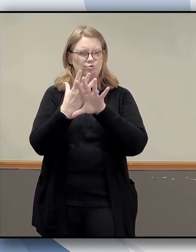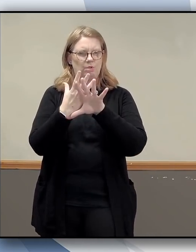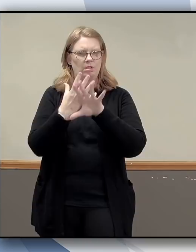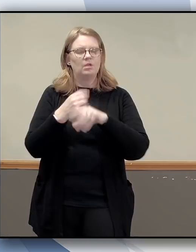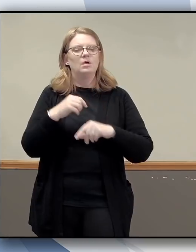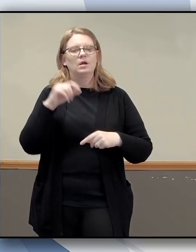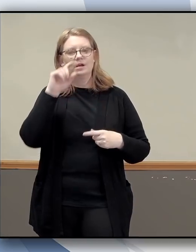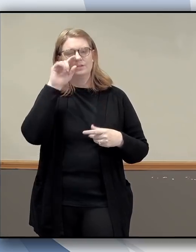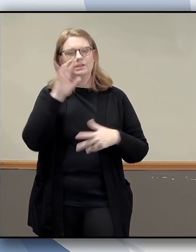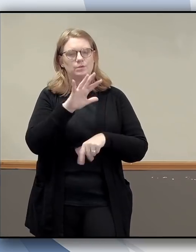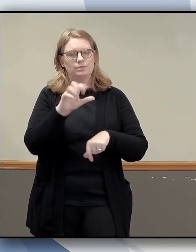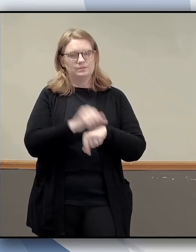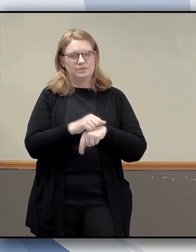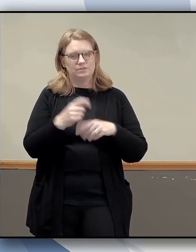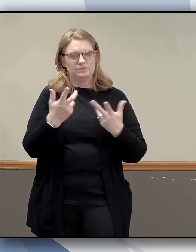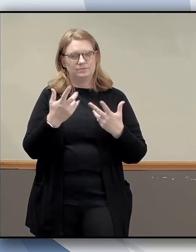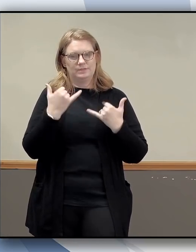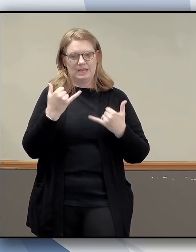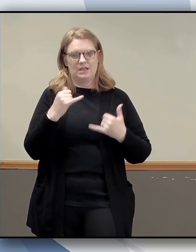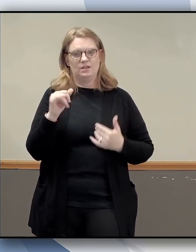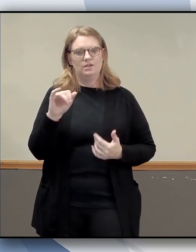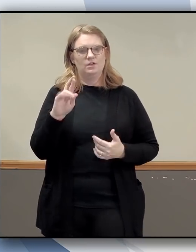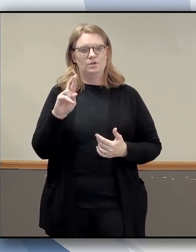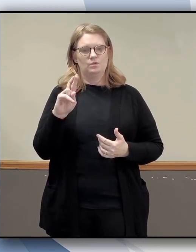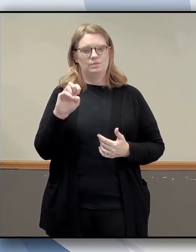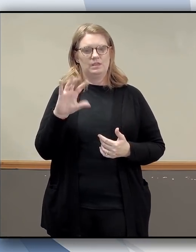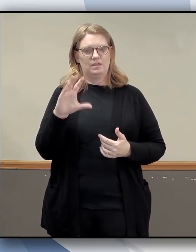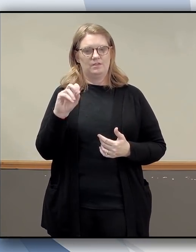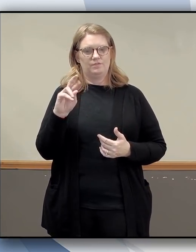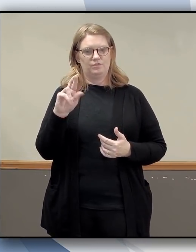can reserve your spot now at